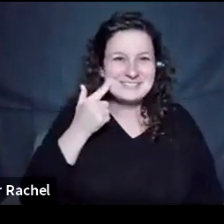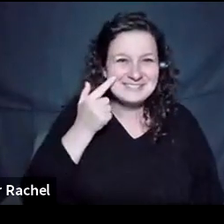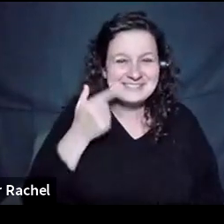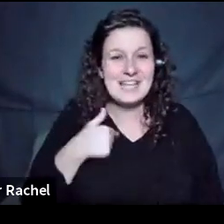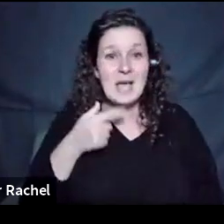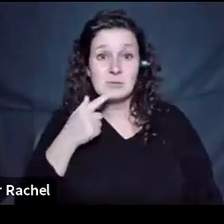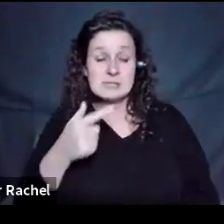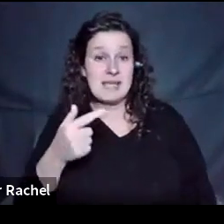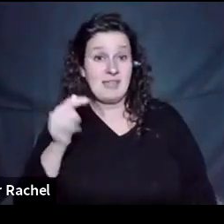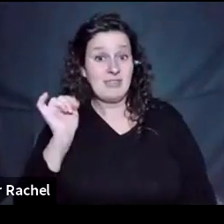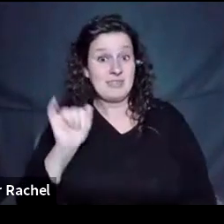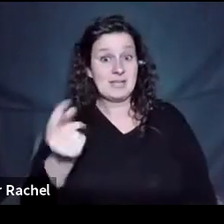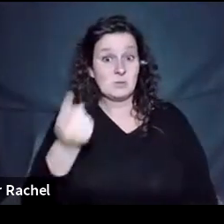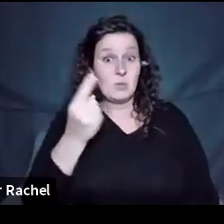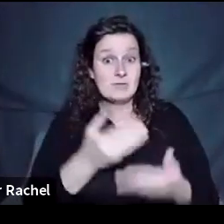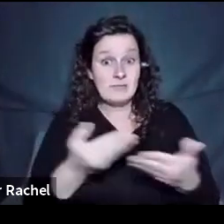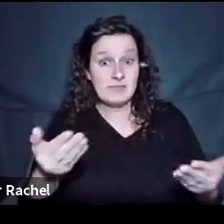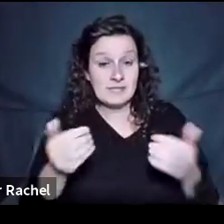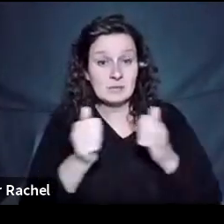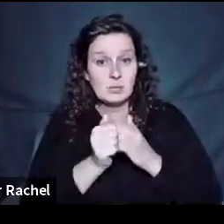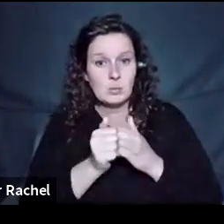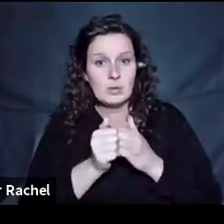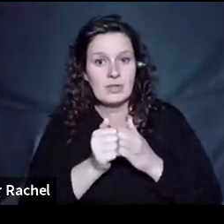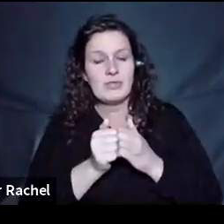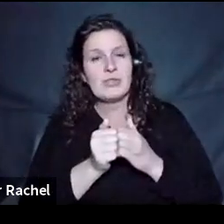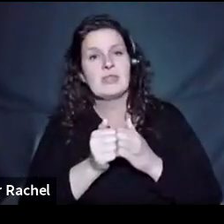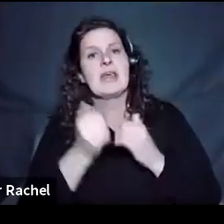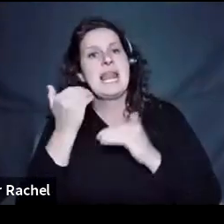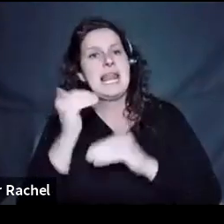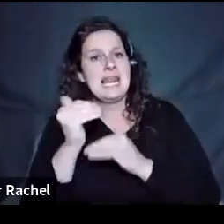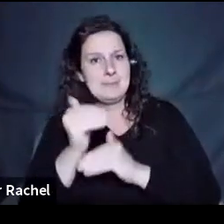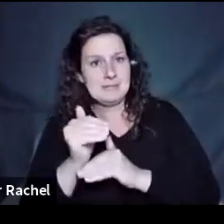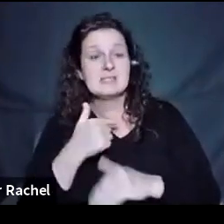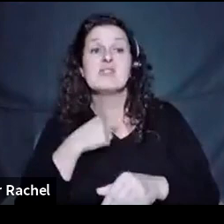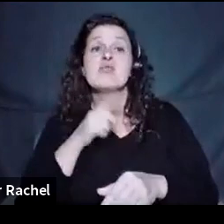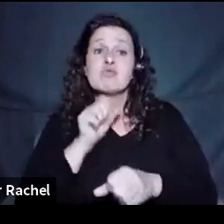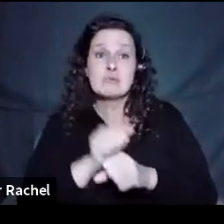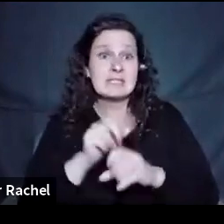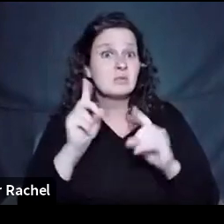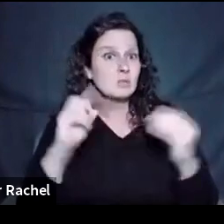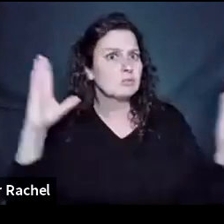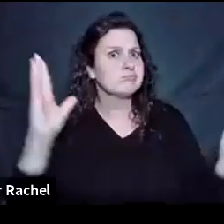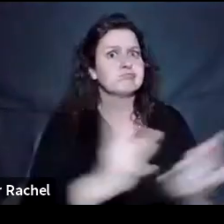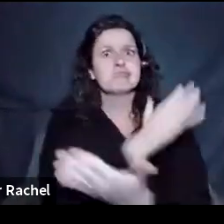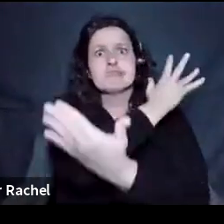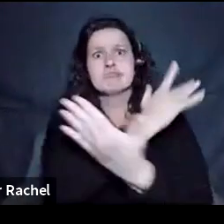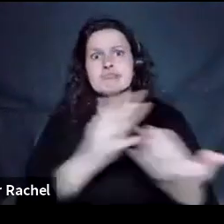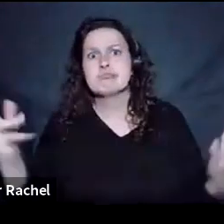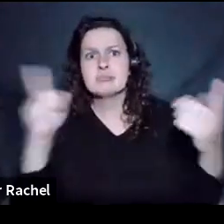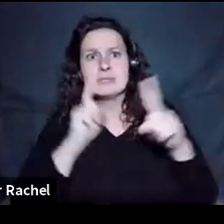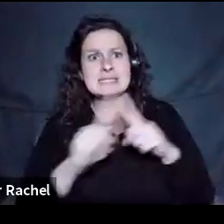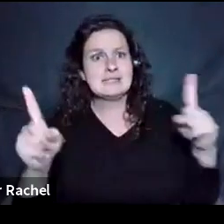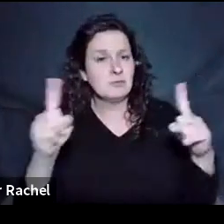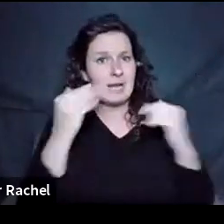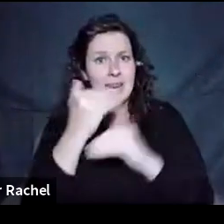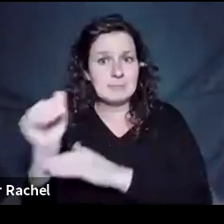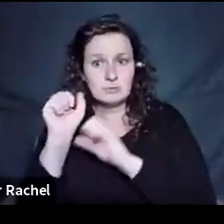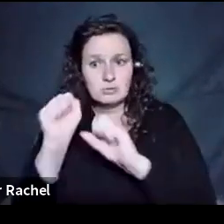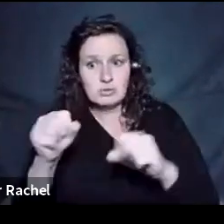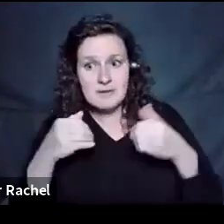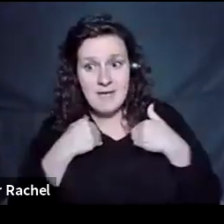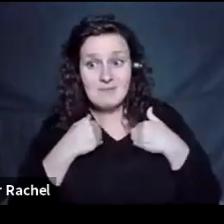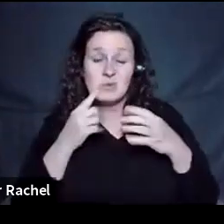say, that's one of the things with the limits is that they really do run the gamut. And it's something that's very important to have